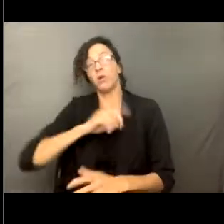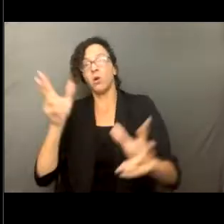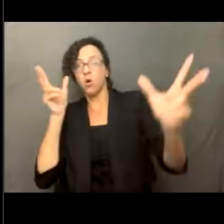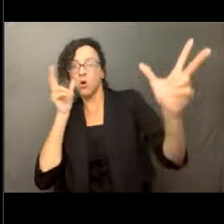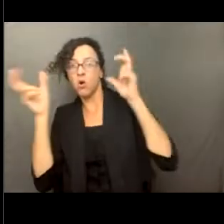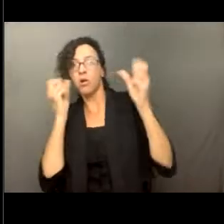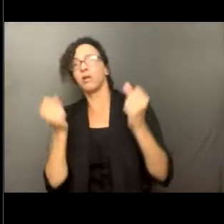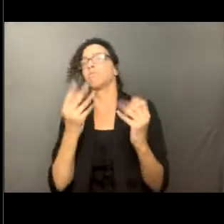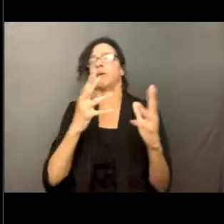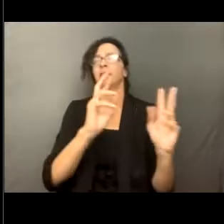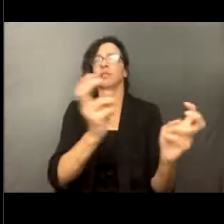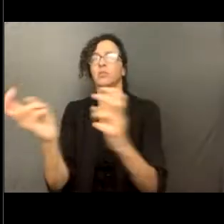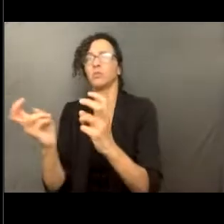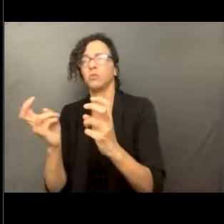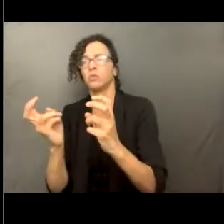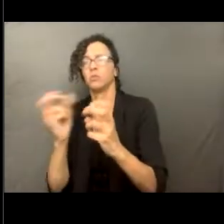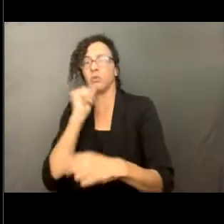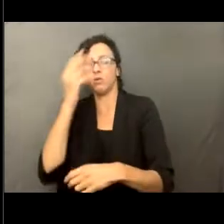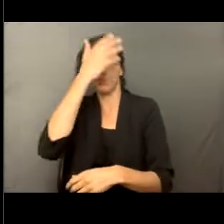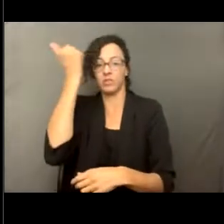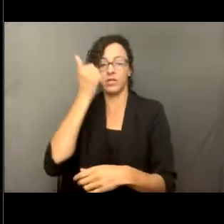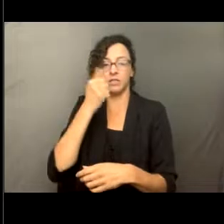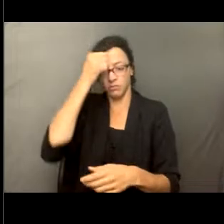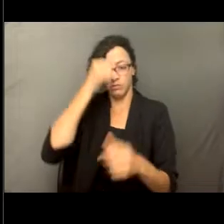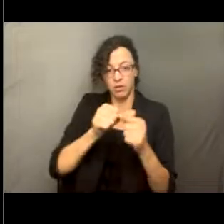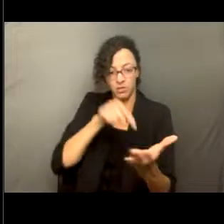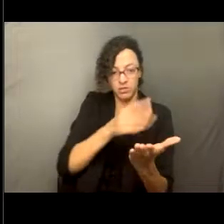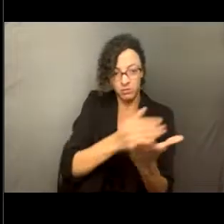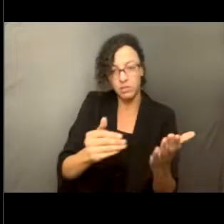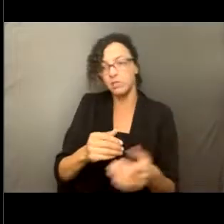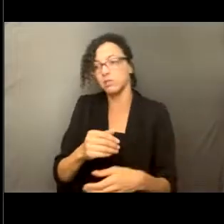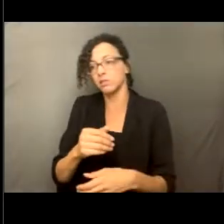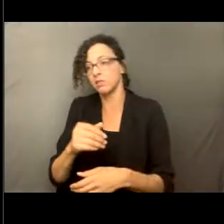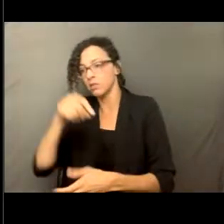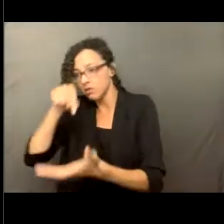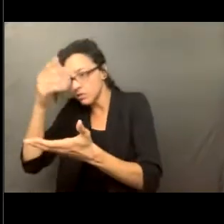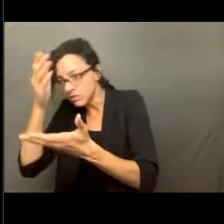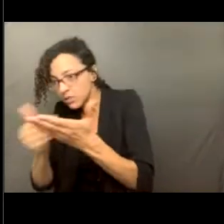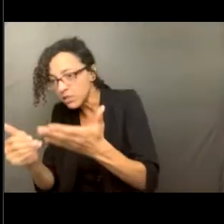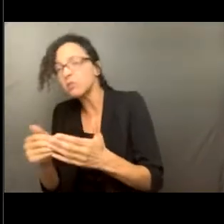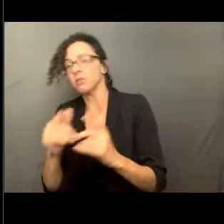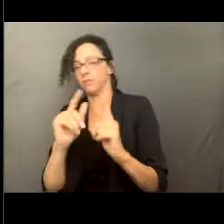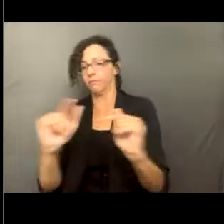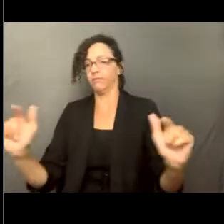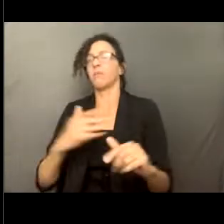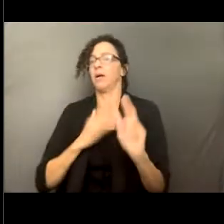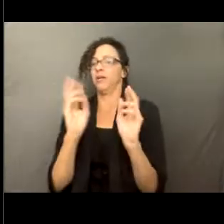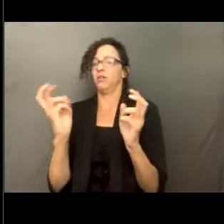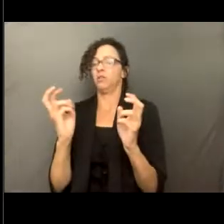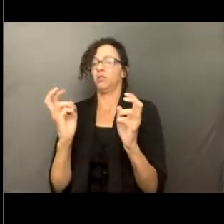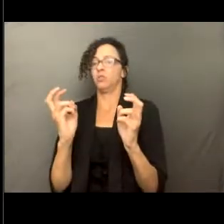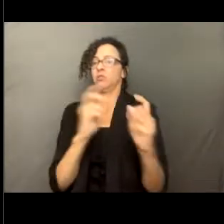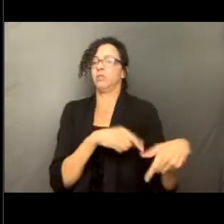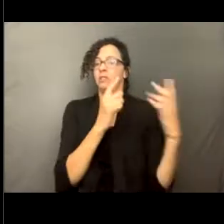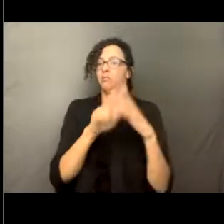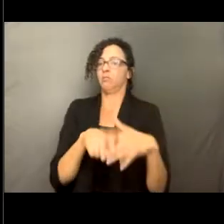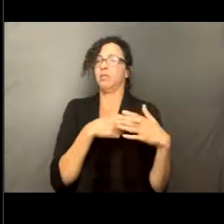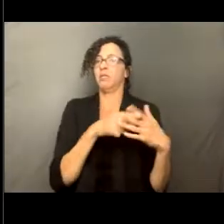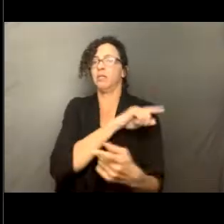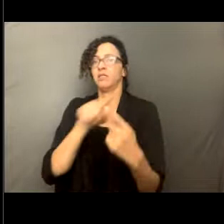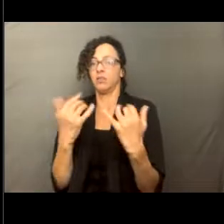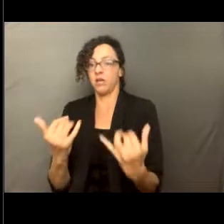to remember this piece, this piece, this piece. My issue from the beginning until now is, and then